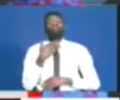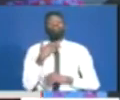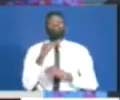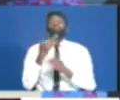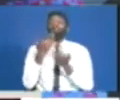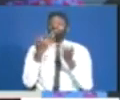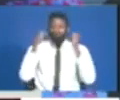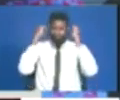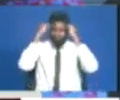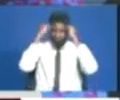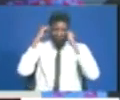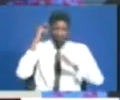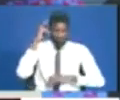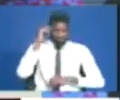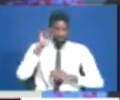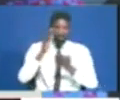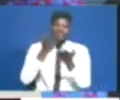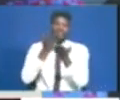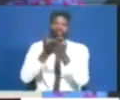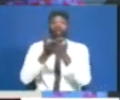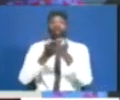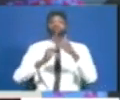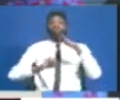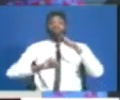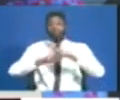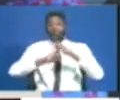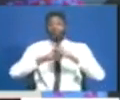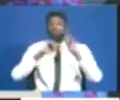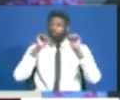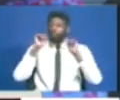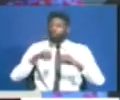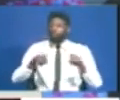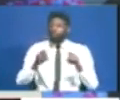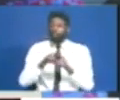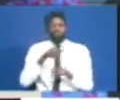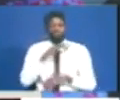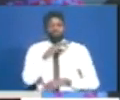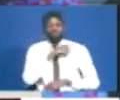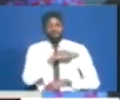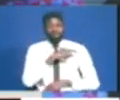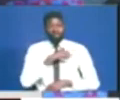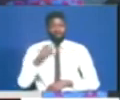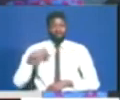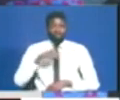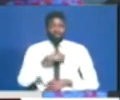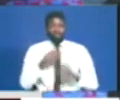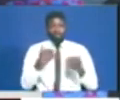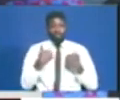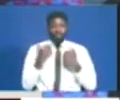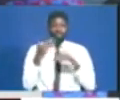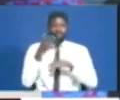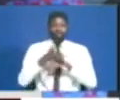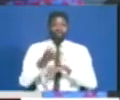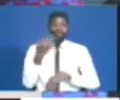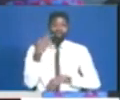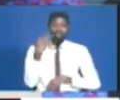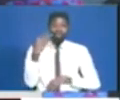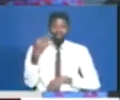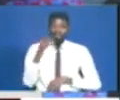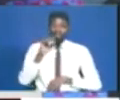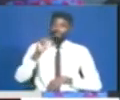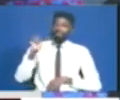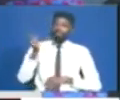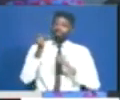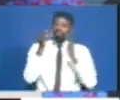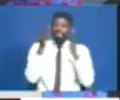and benefit from them. Currently, we have more than 300 Kenyan graduates from